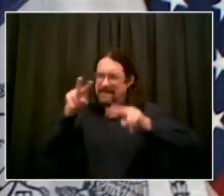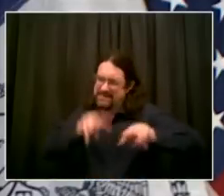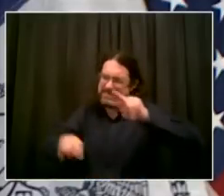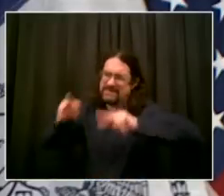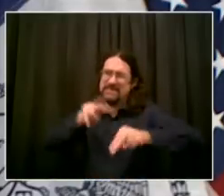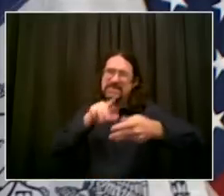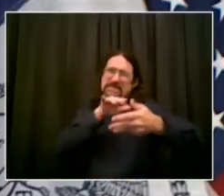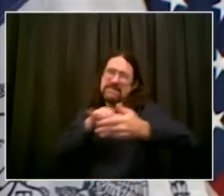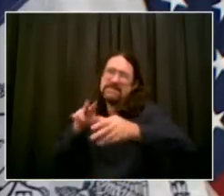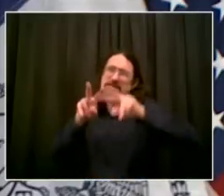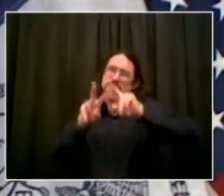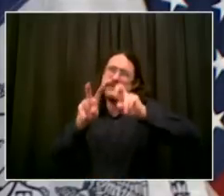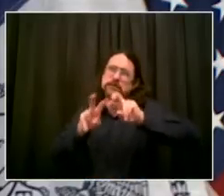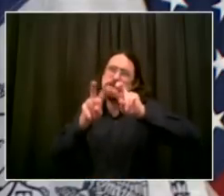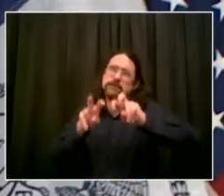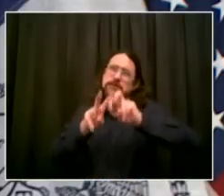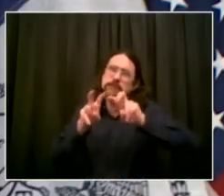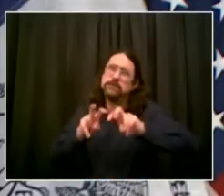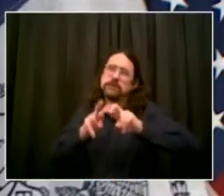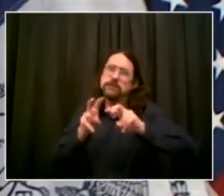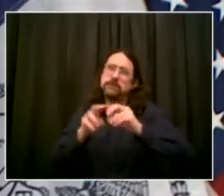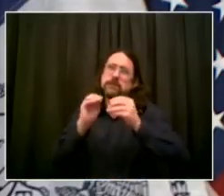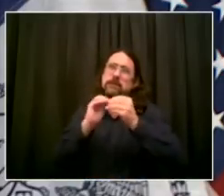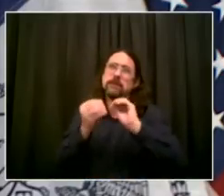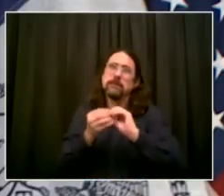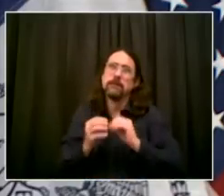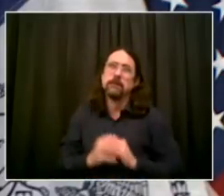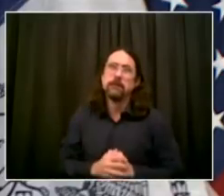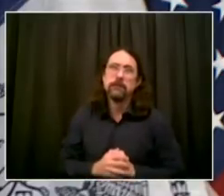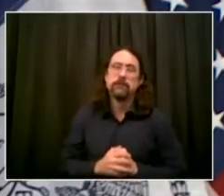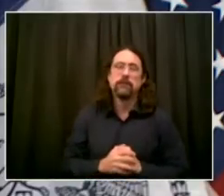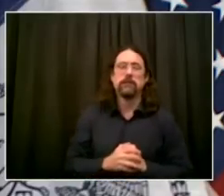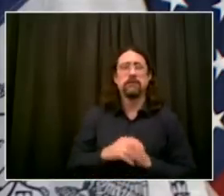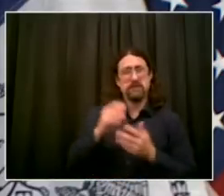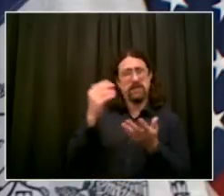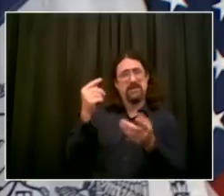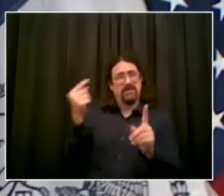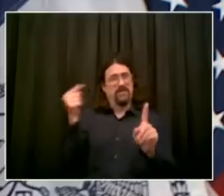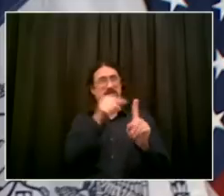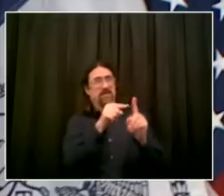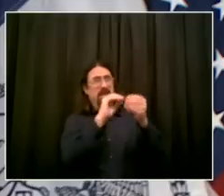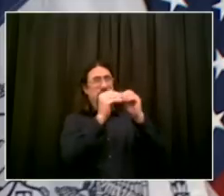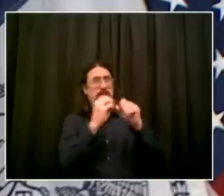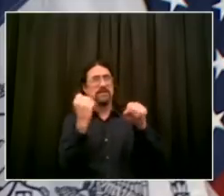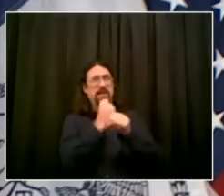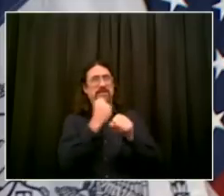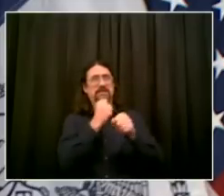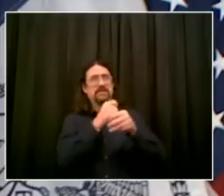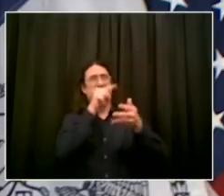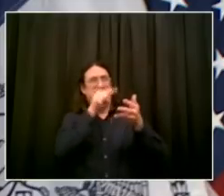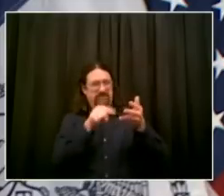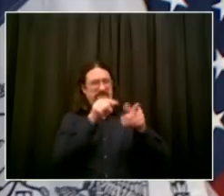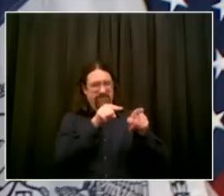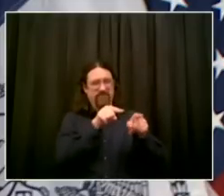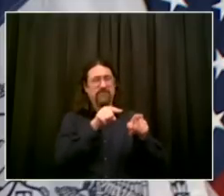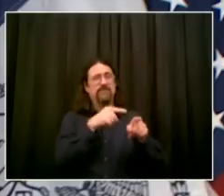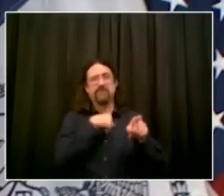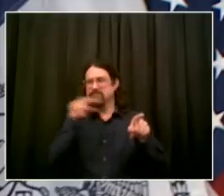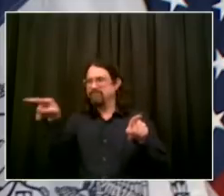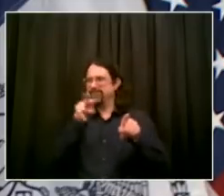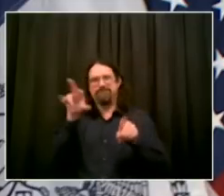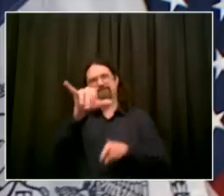My other question has to do with access to the city data. For more than a month, I've been trying to get the data